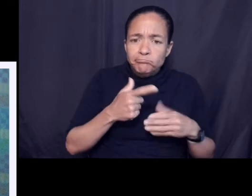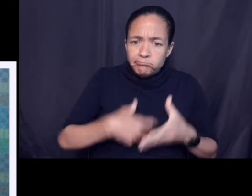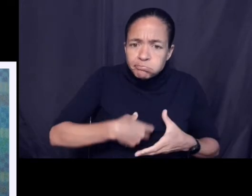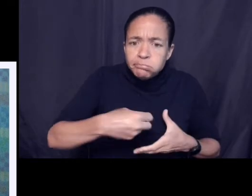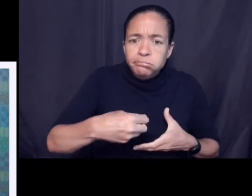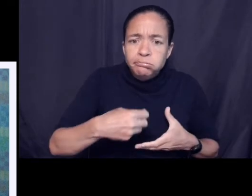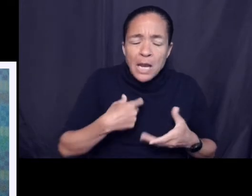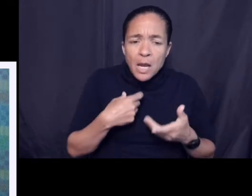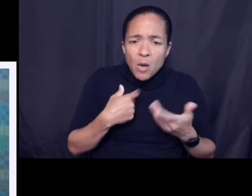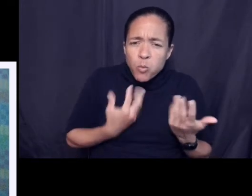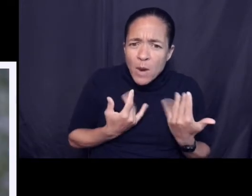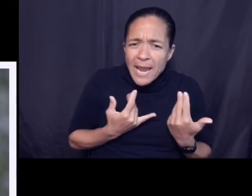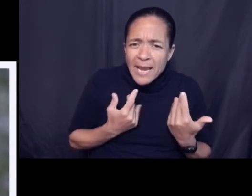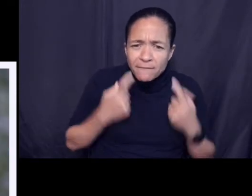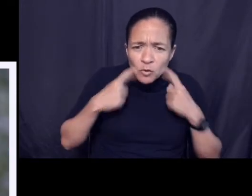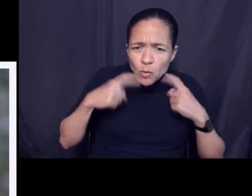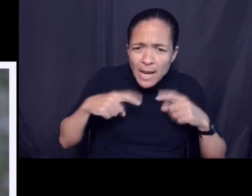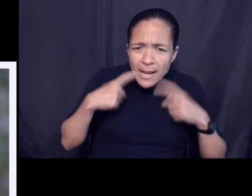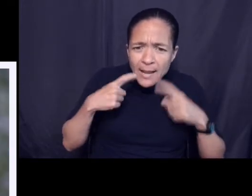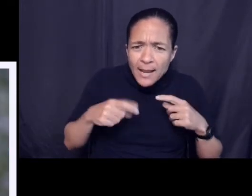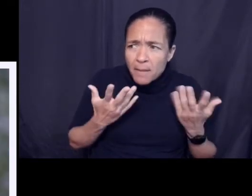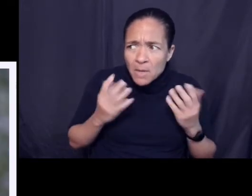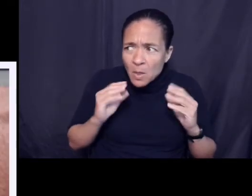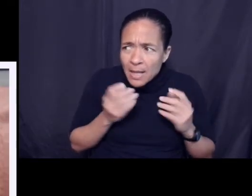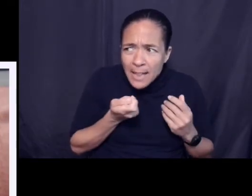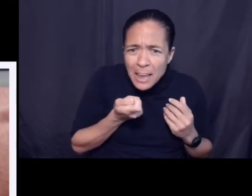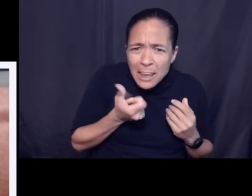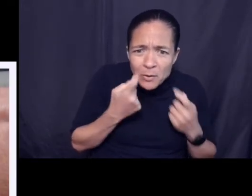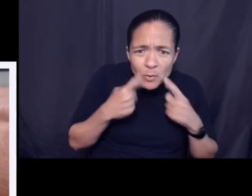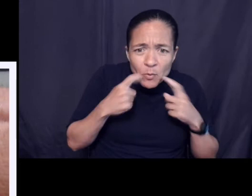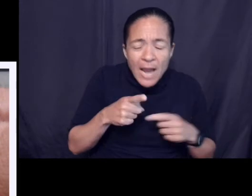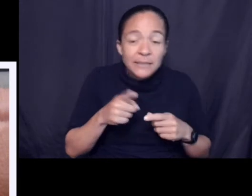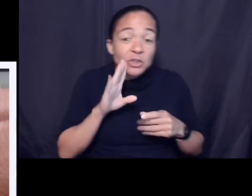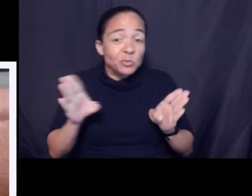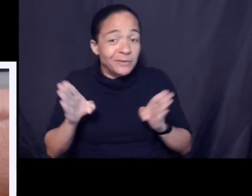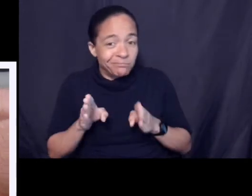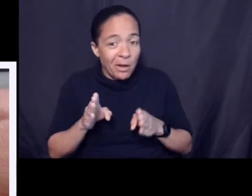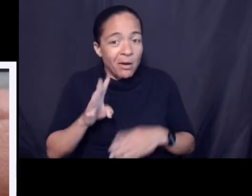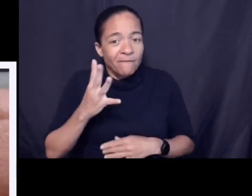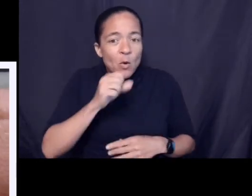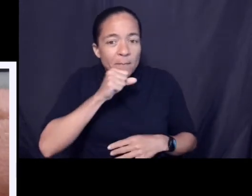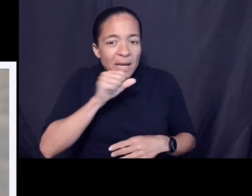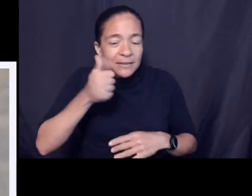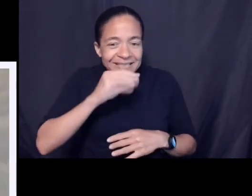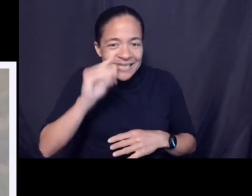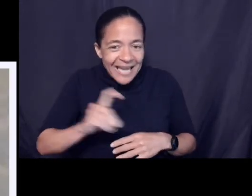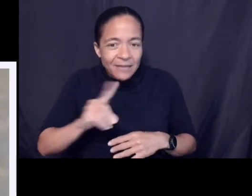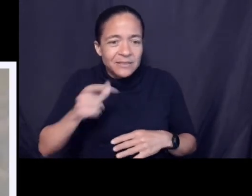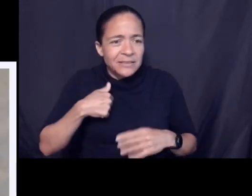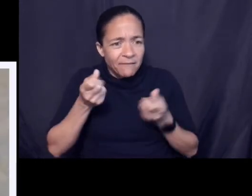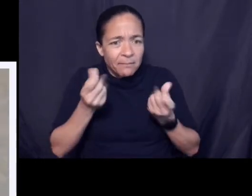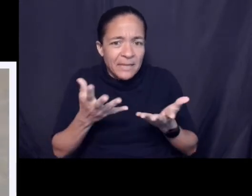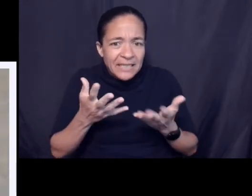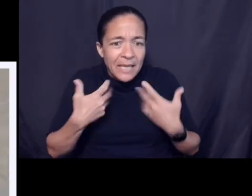And we did hear it, but it was little. She was 4 pounds 10 ounces, so she was very small. She had all these health issues. It's